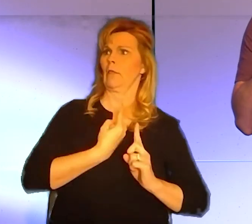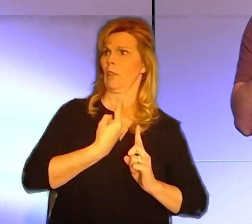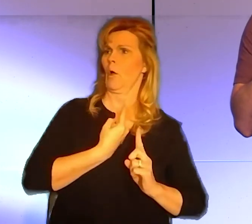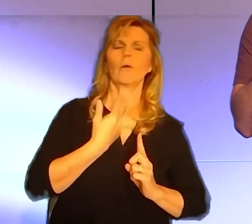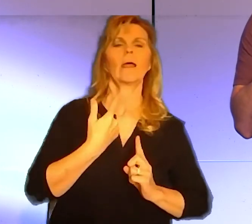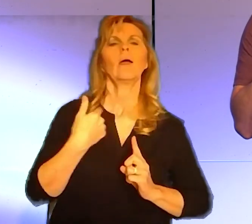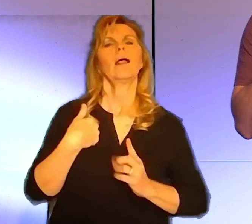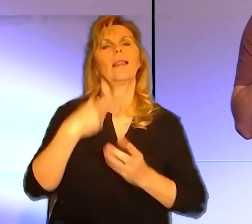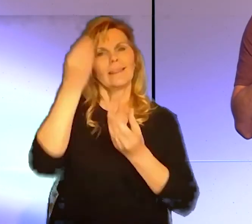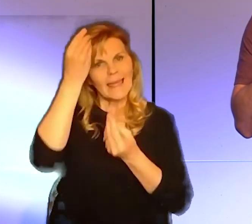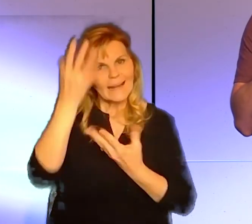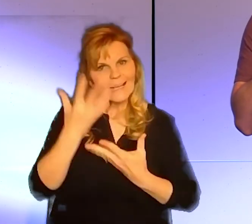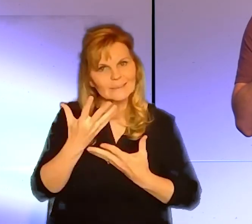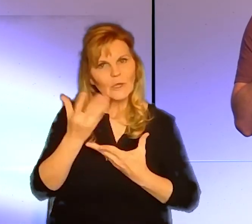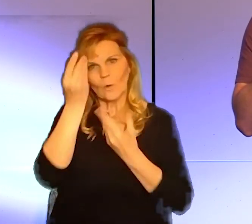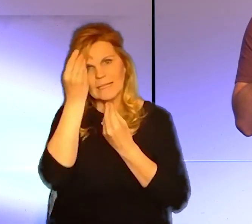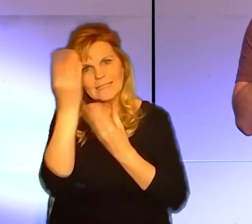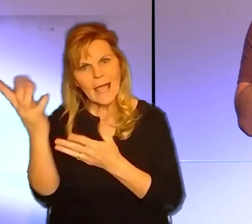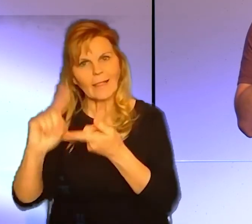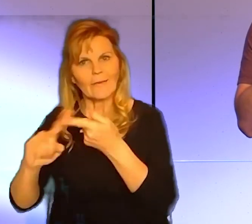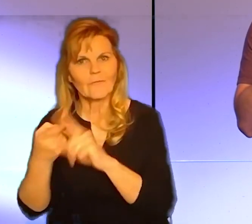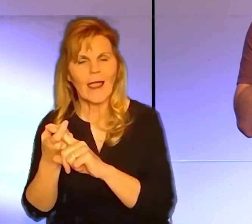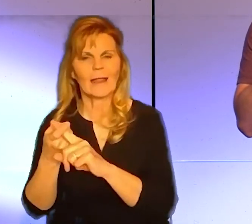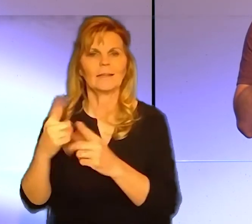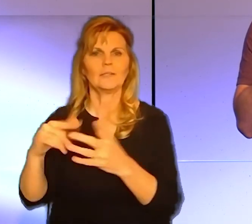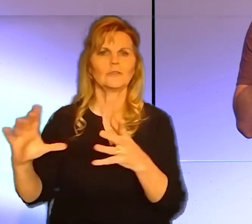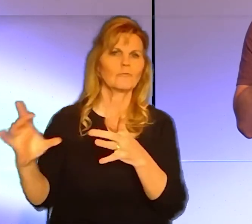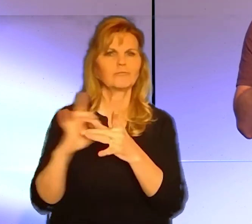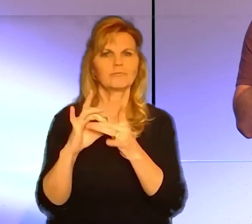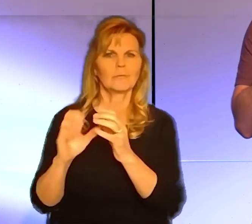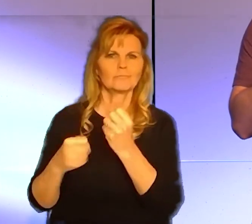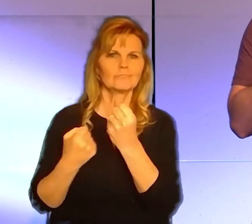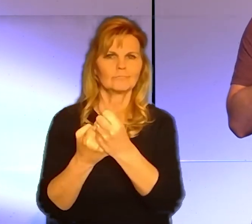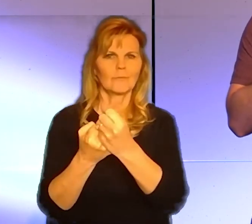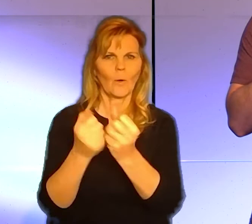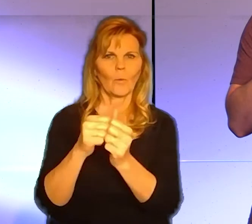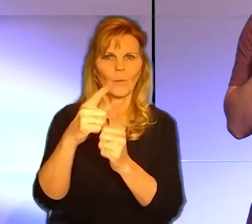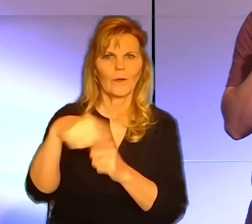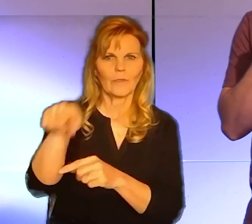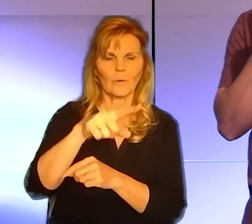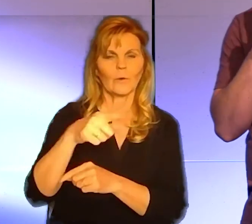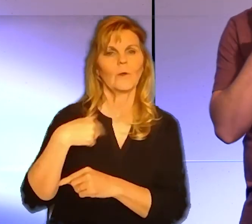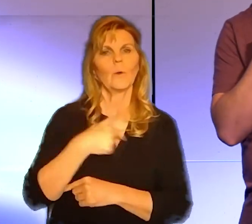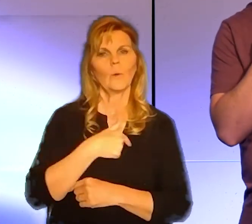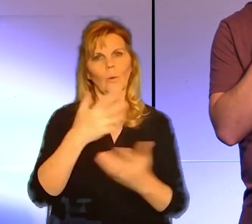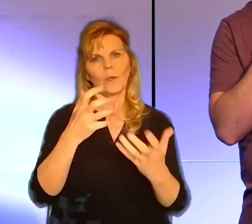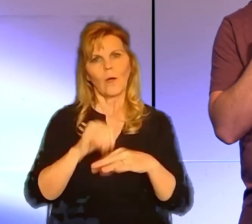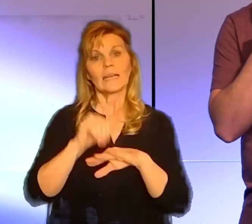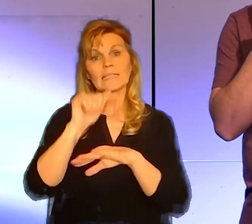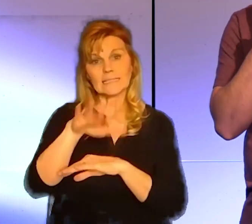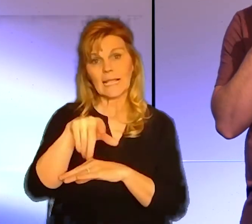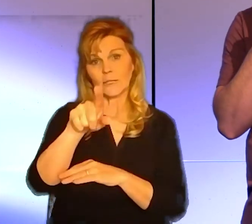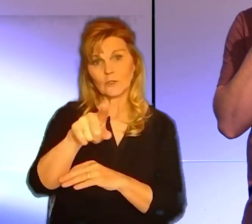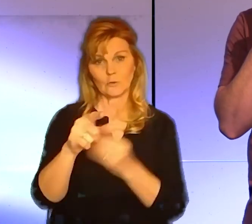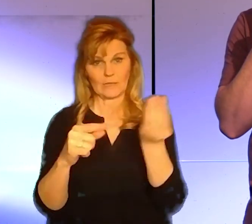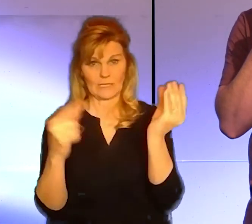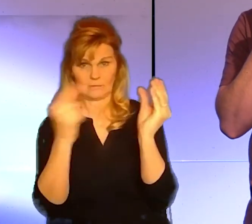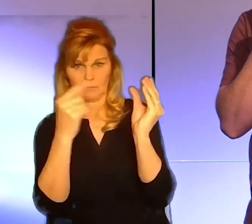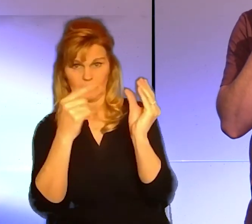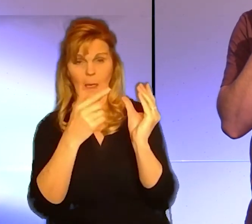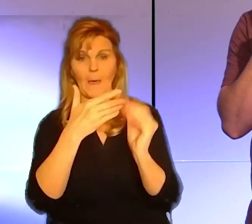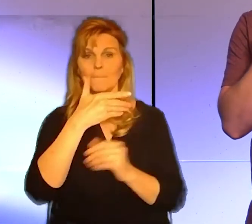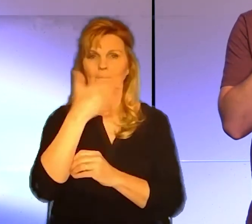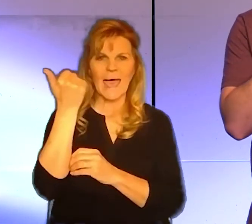let us know on your digital connect card. Fill out a digital connect card and let us know because we also want to send you one of these best is yet to